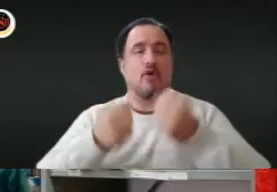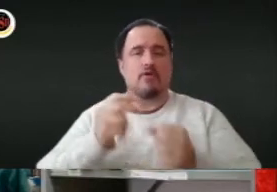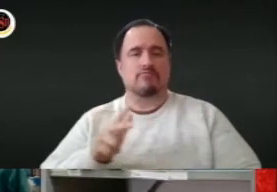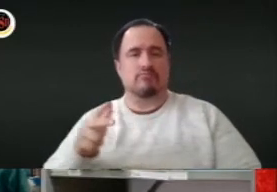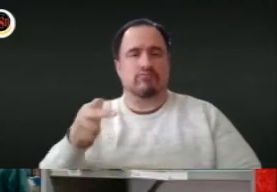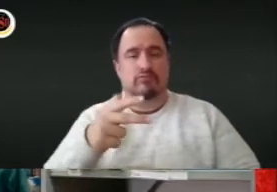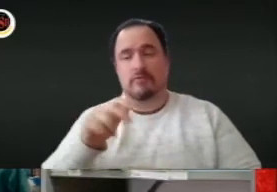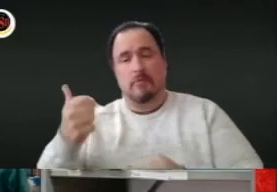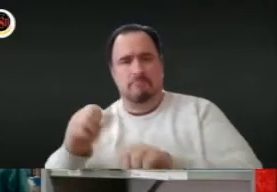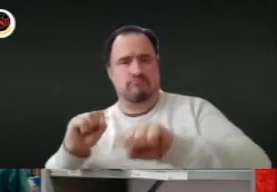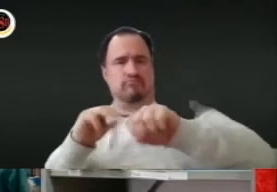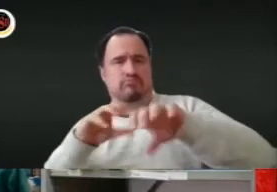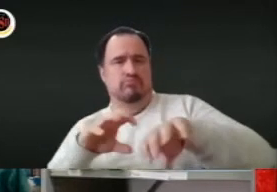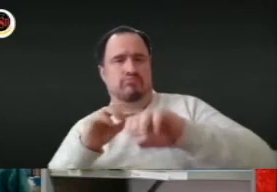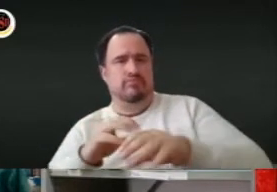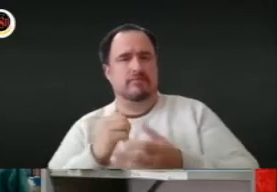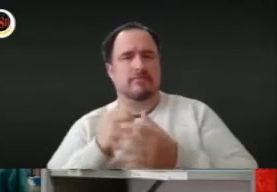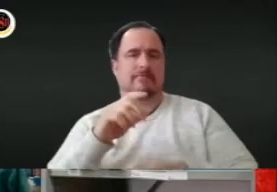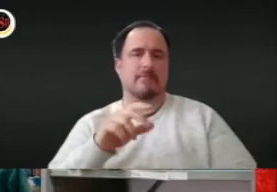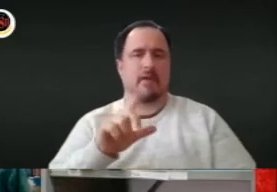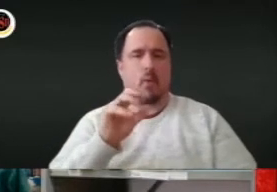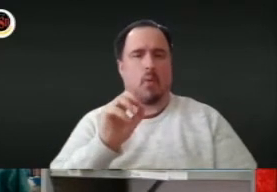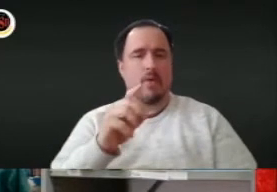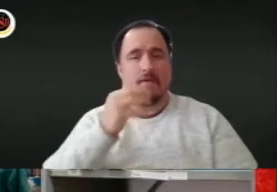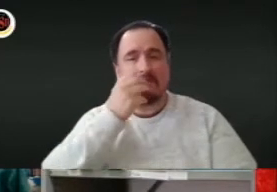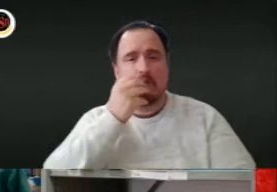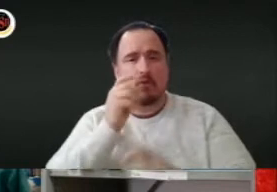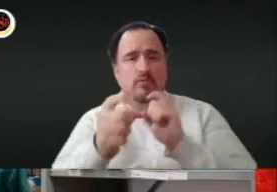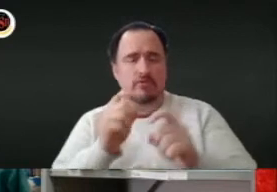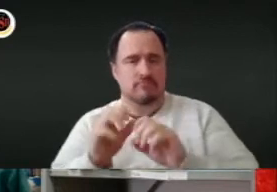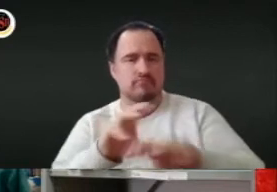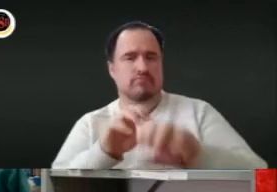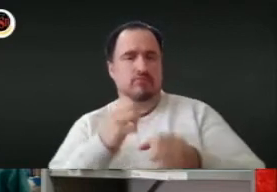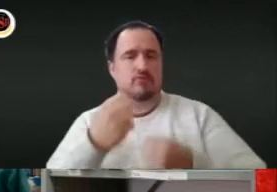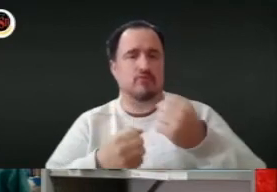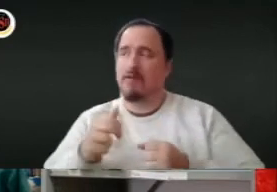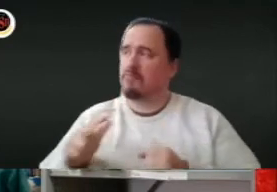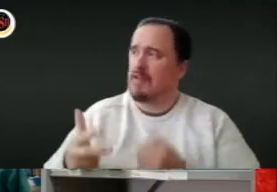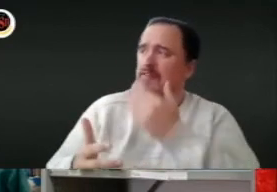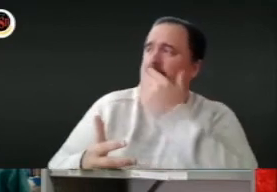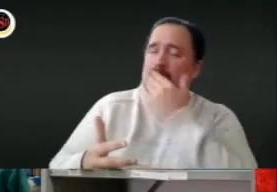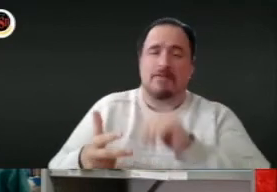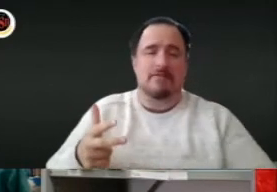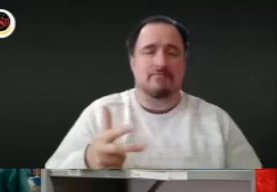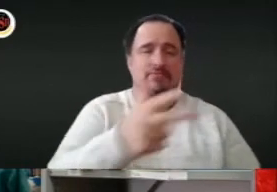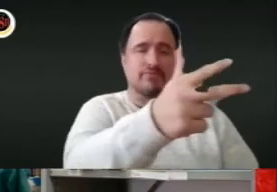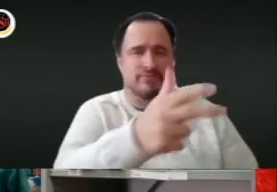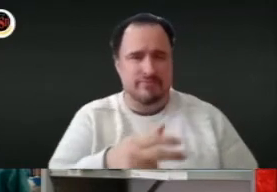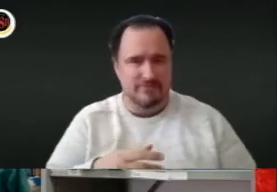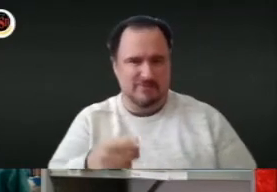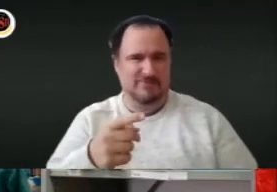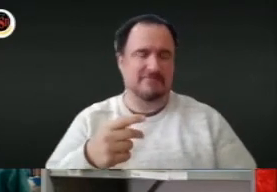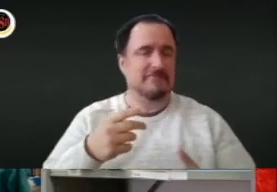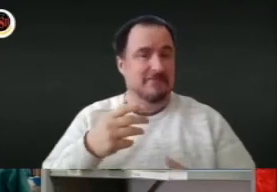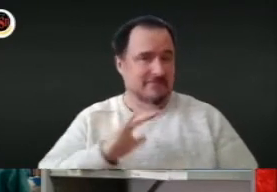For example, there's, you see the picture on the bottom right, that is a local food donation center. They're driving through,